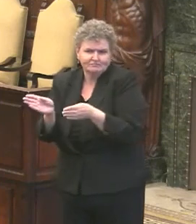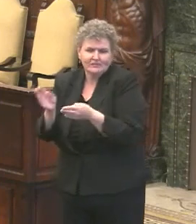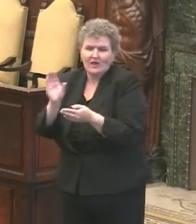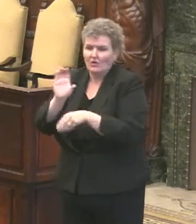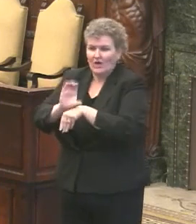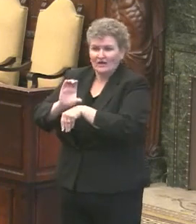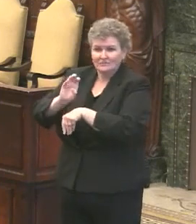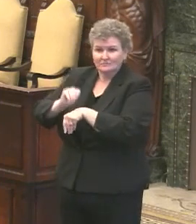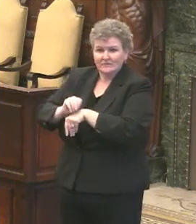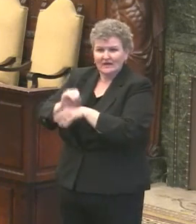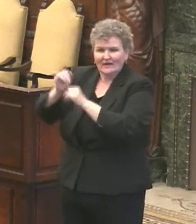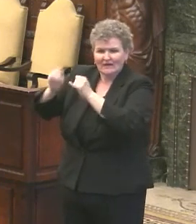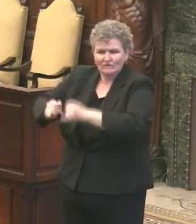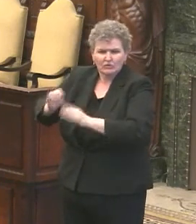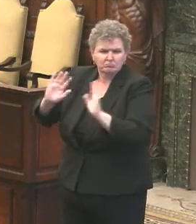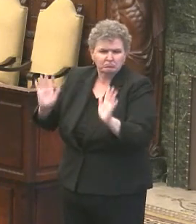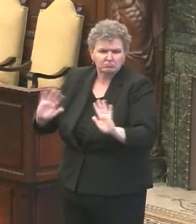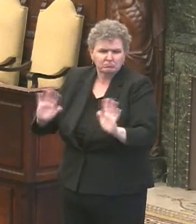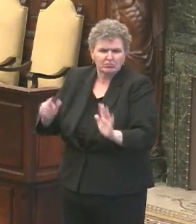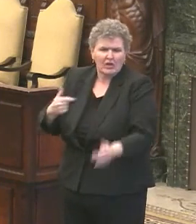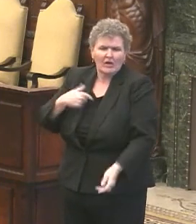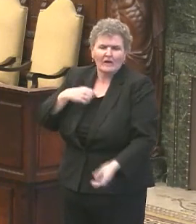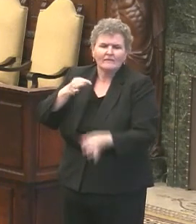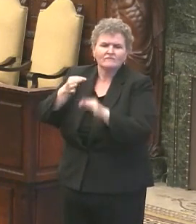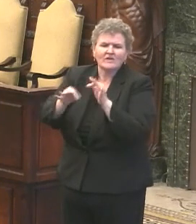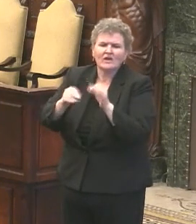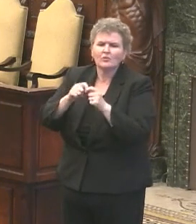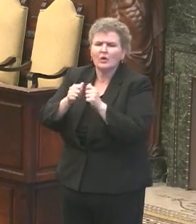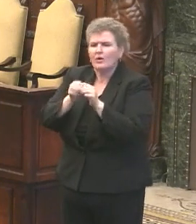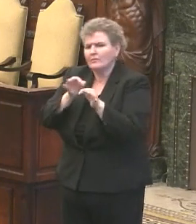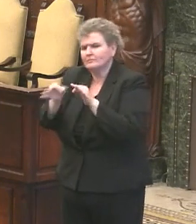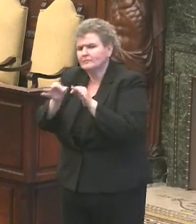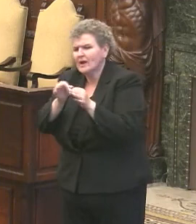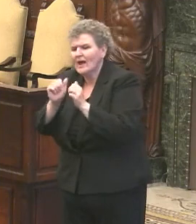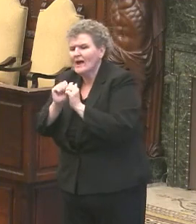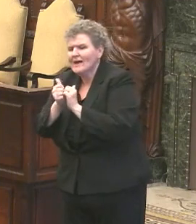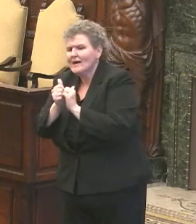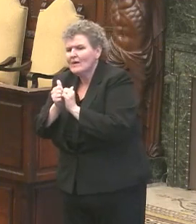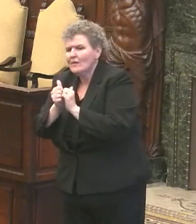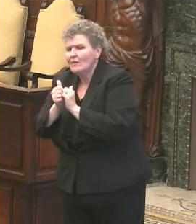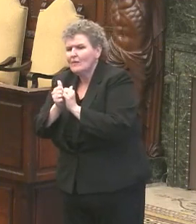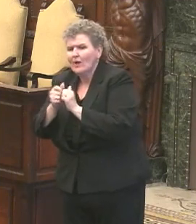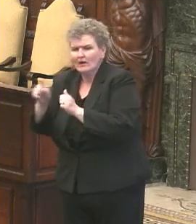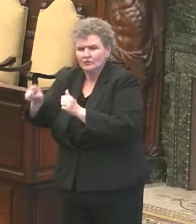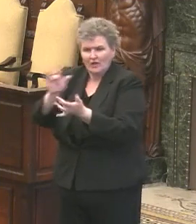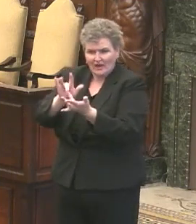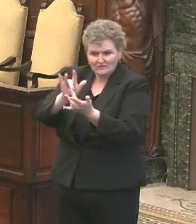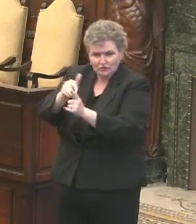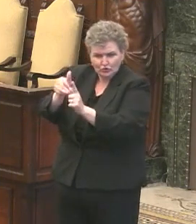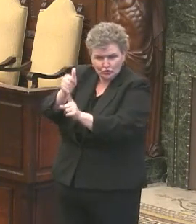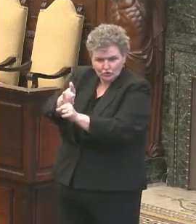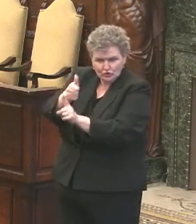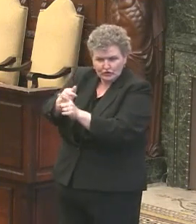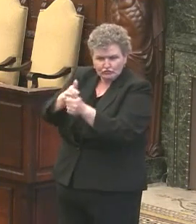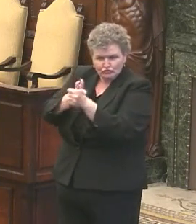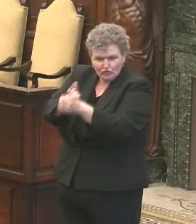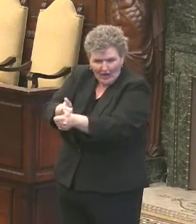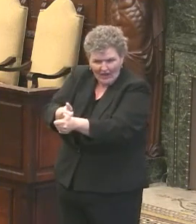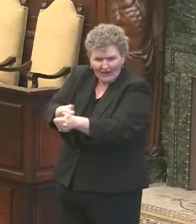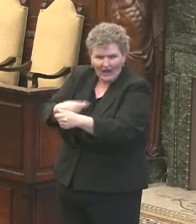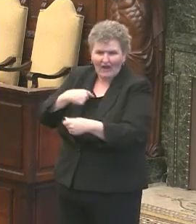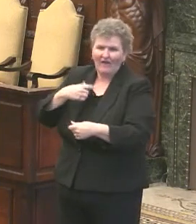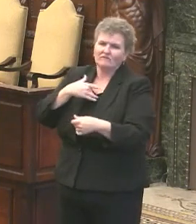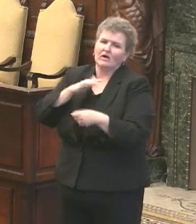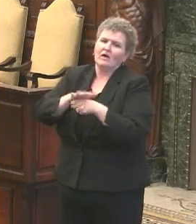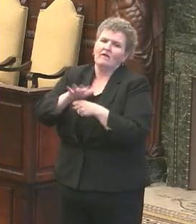individuals to sometimes simply giving guidelines to others about how they can do their own contact tracing. We simply don't have the manpower to do individual